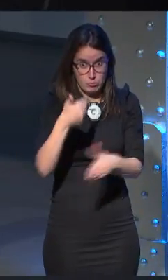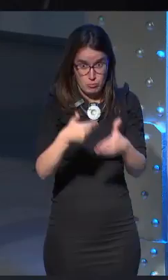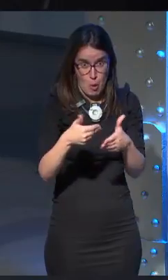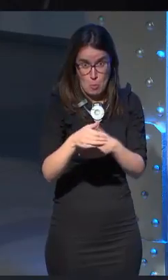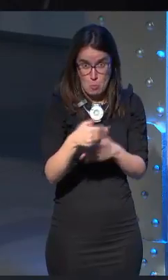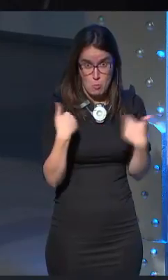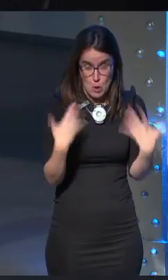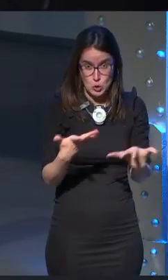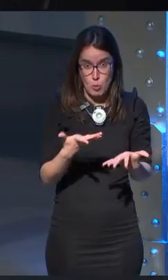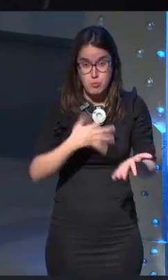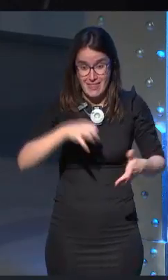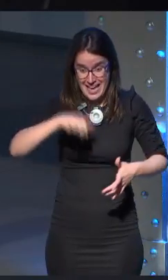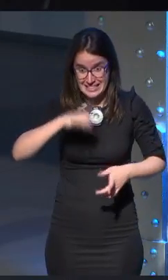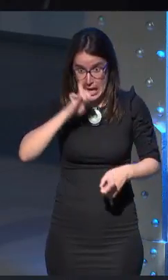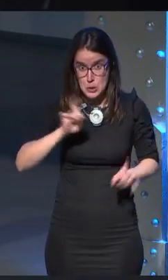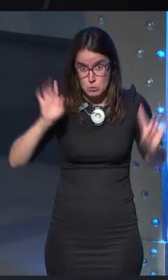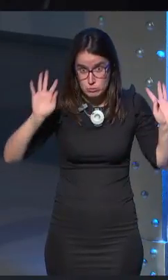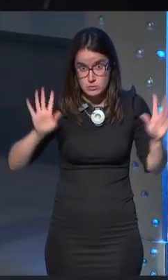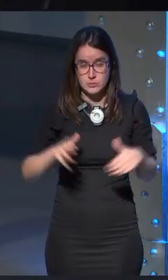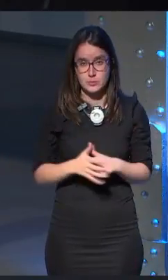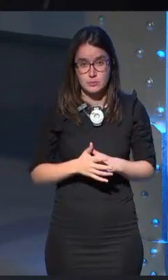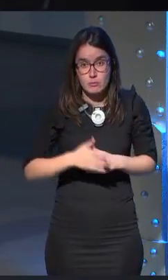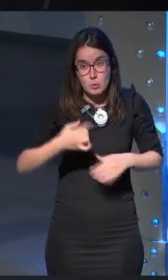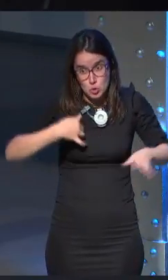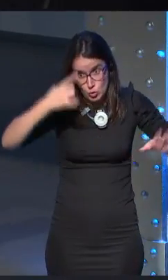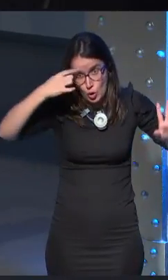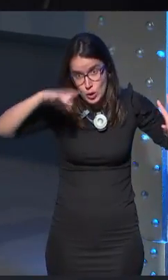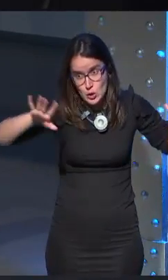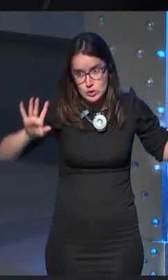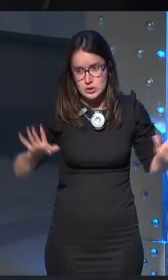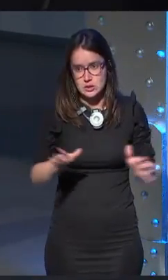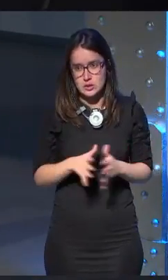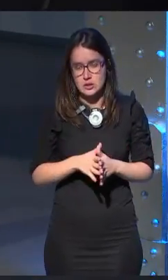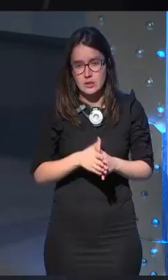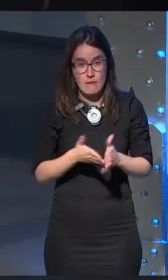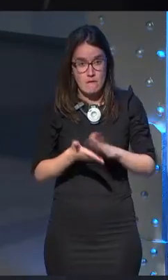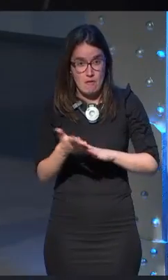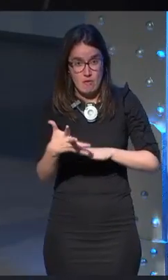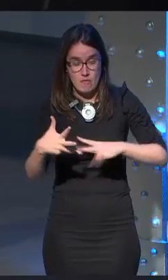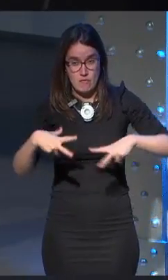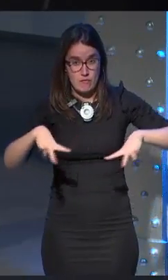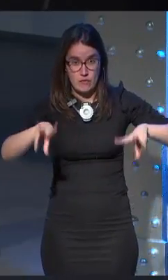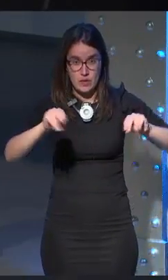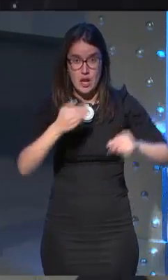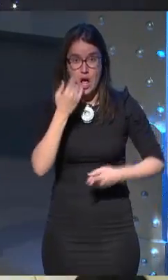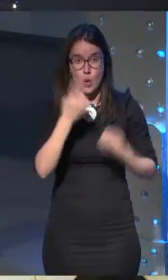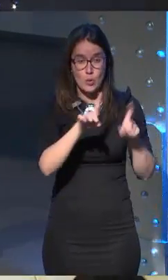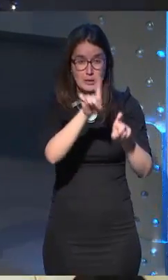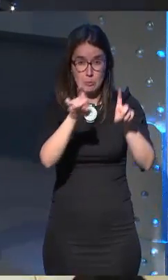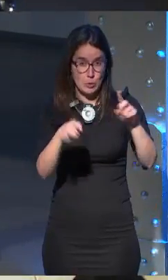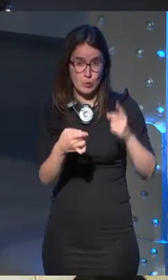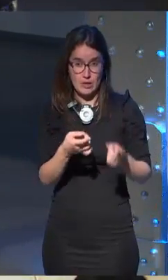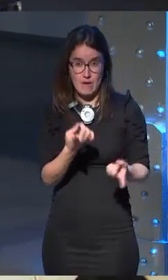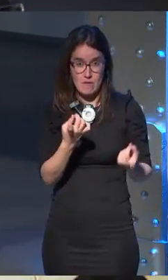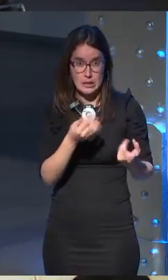year, from what I can tell. Bien, estamos ya a punto de terminar, solamente. So we're about to finish, and